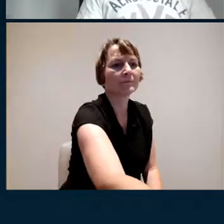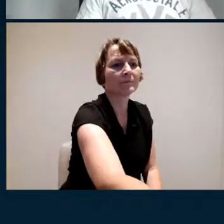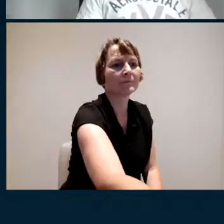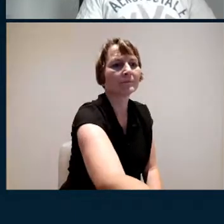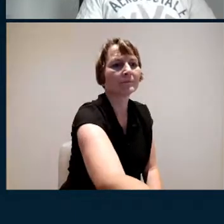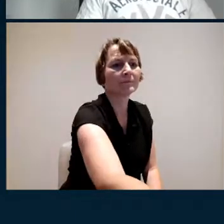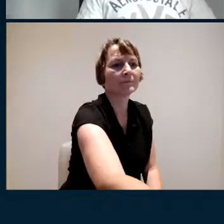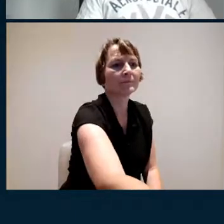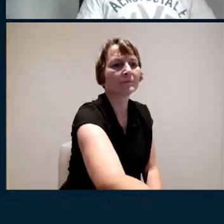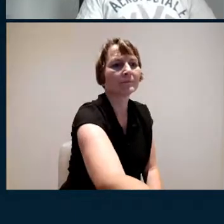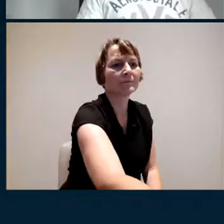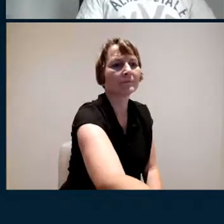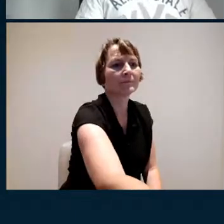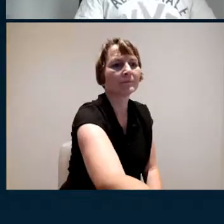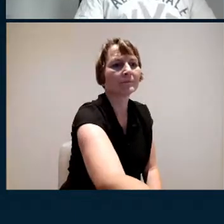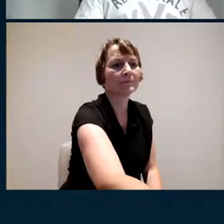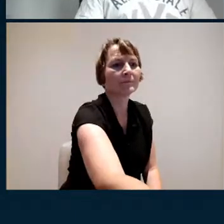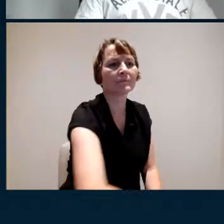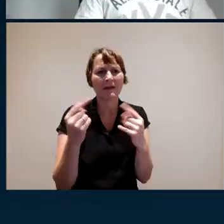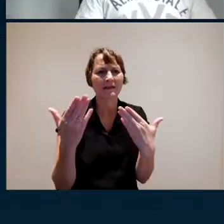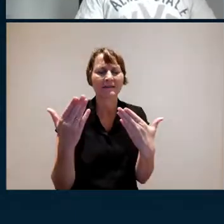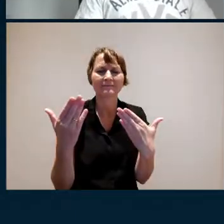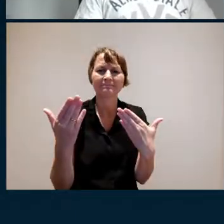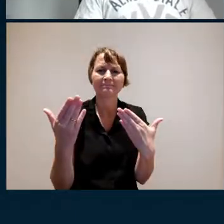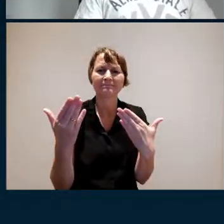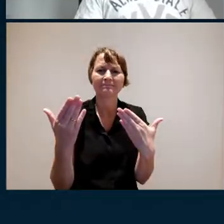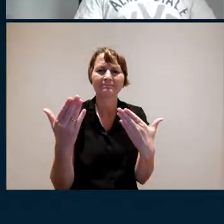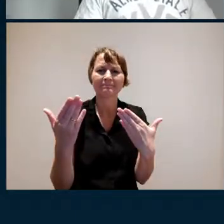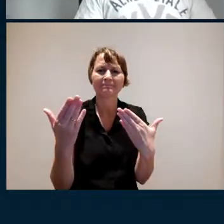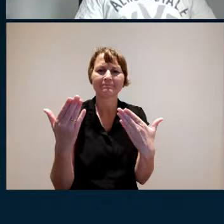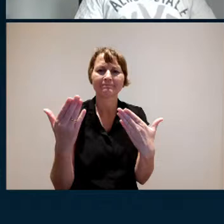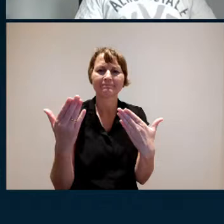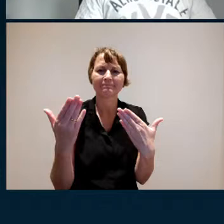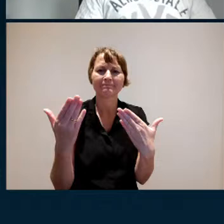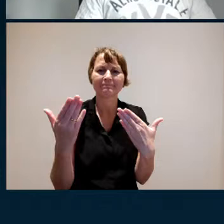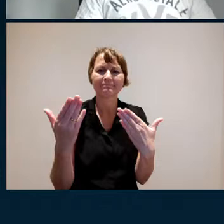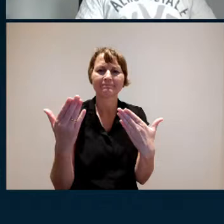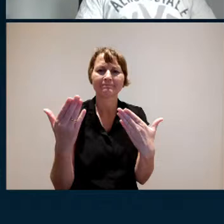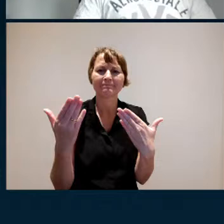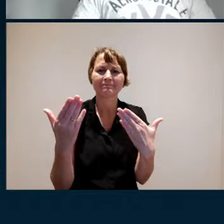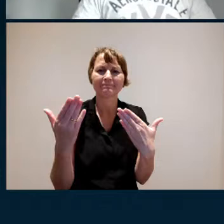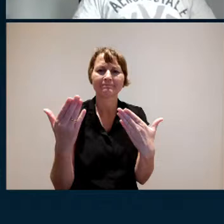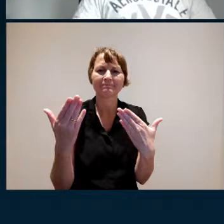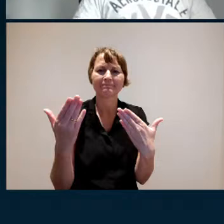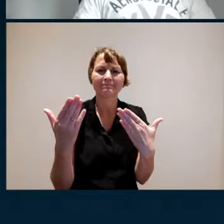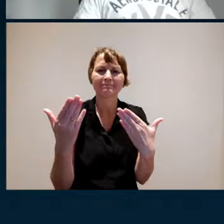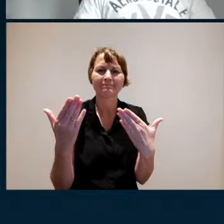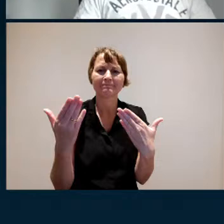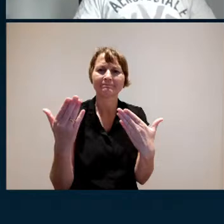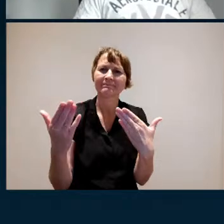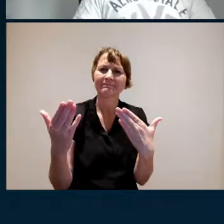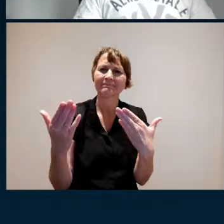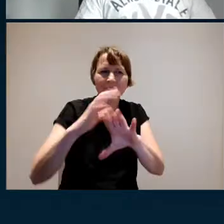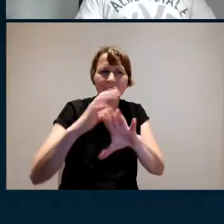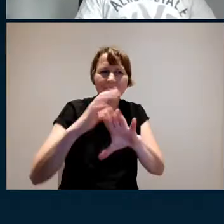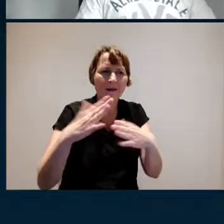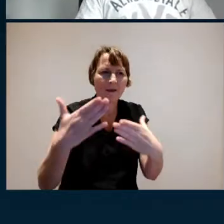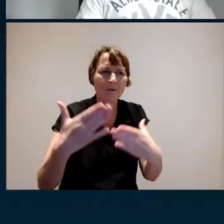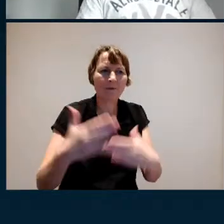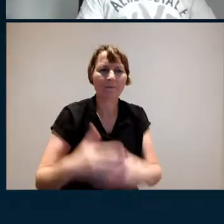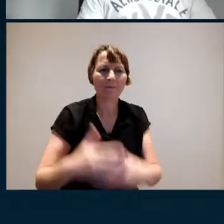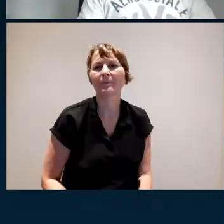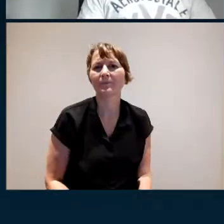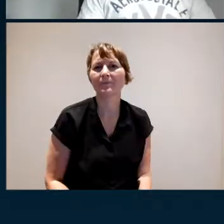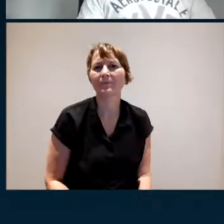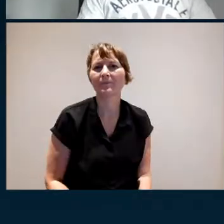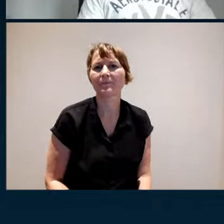Excellence functions, and how we are going to use Azure DevOps. We